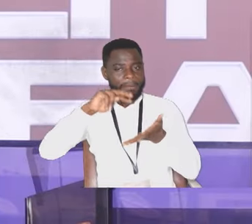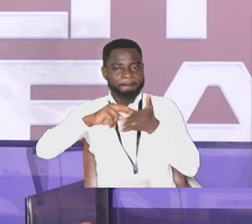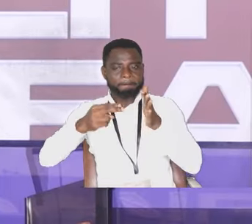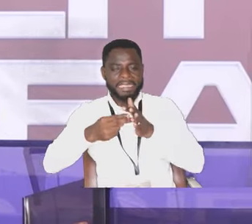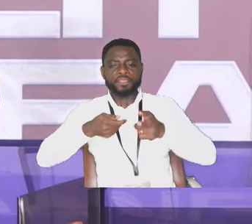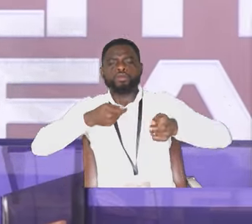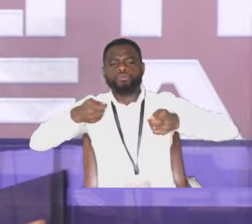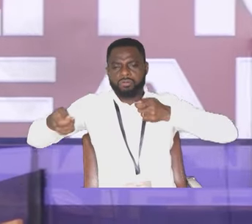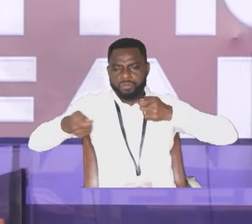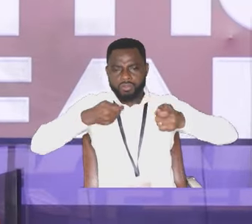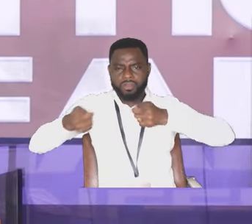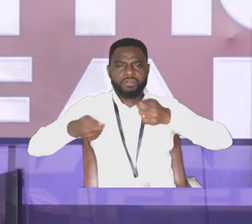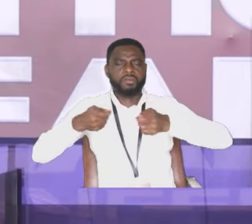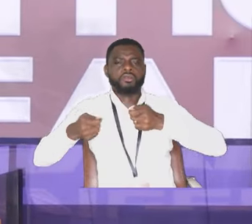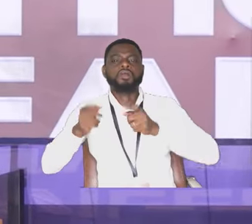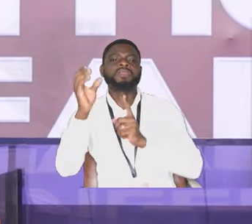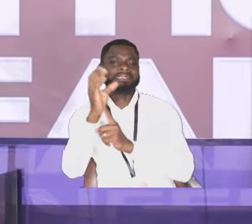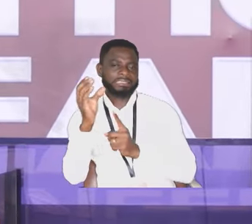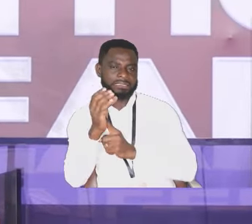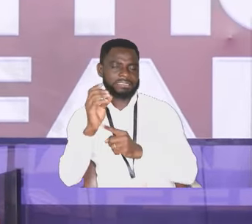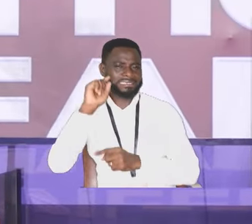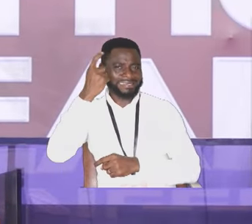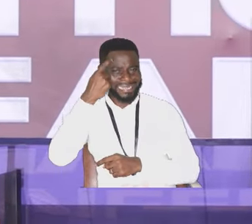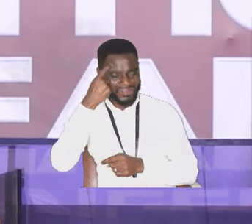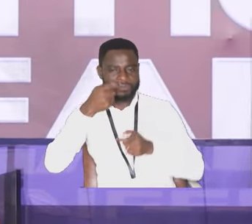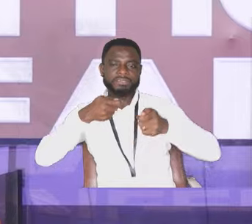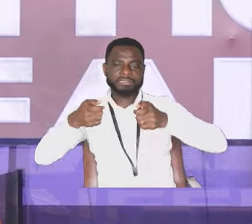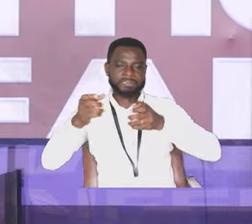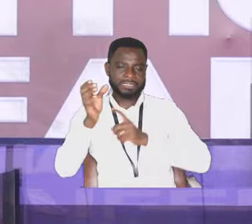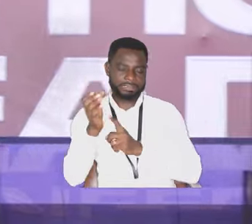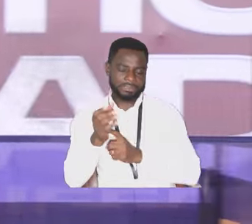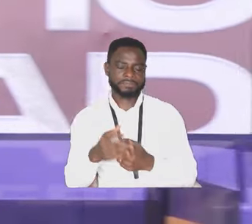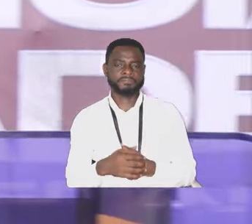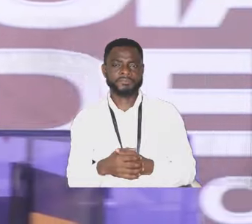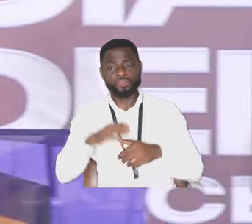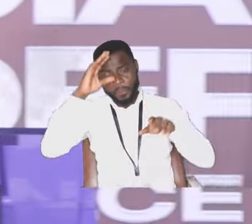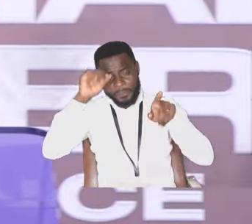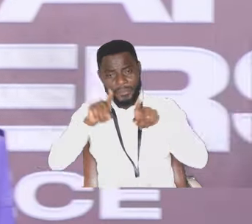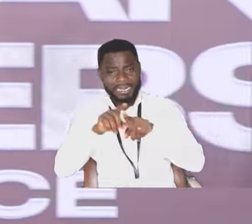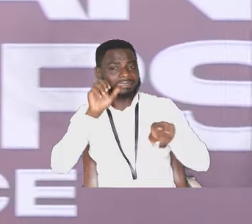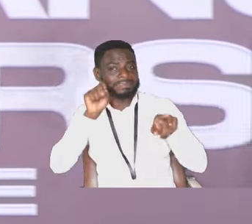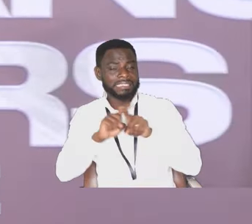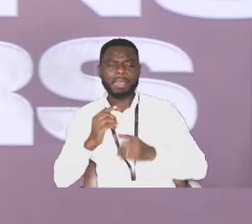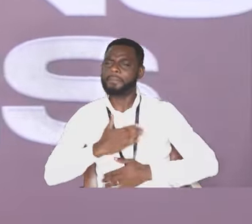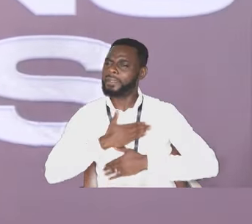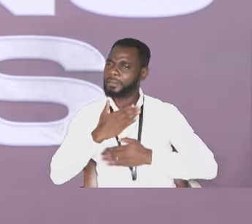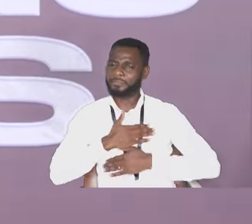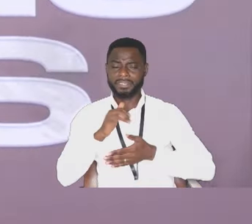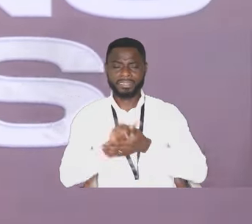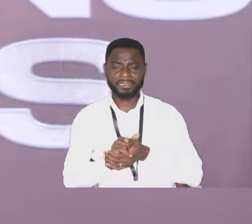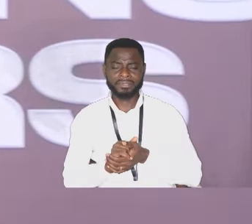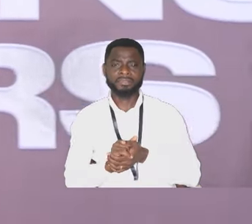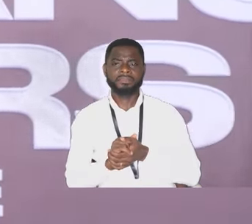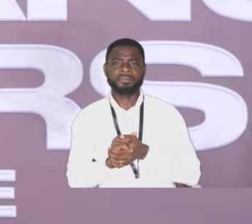police. That is the city. It's very simple. So, brothers and sisters, I'm so happy that by courtesy of our dear